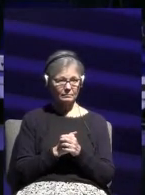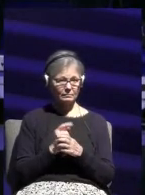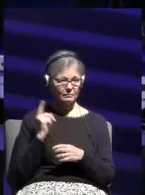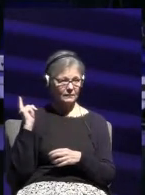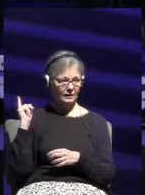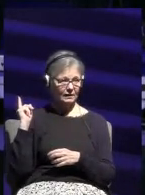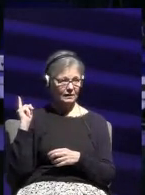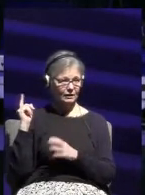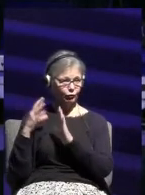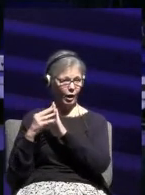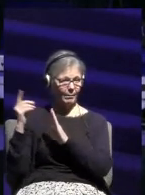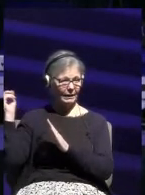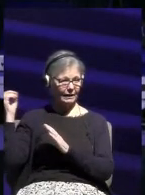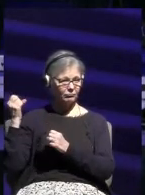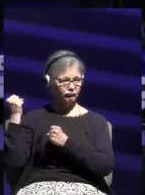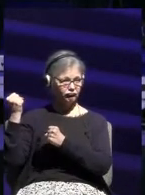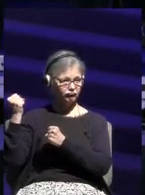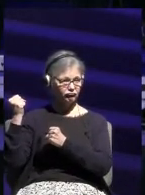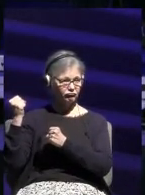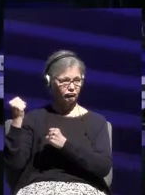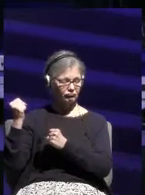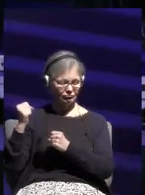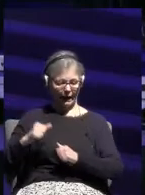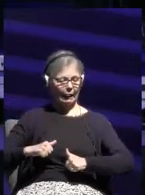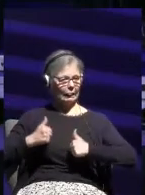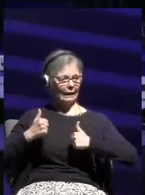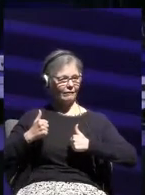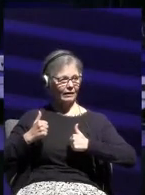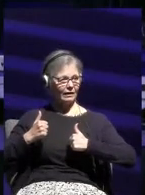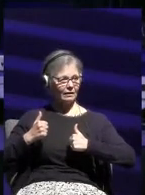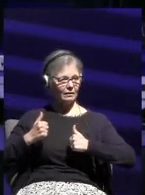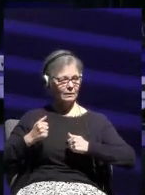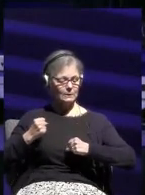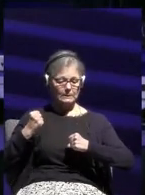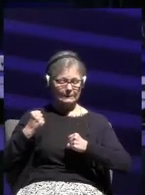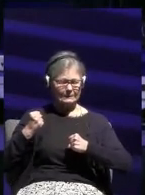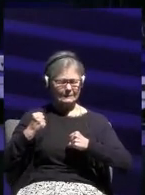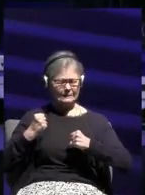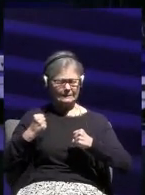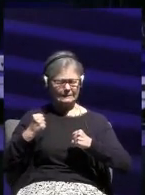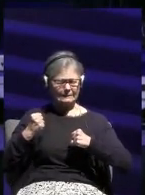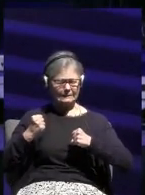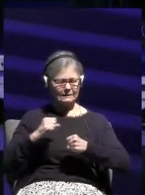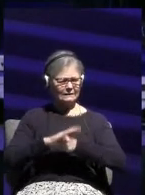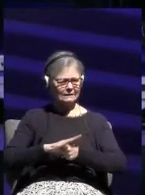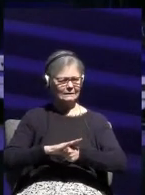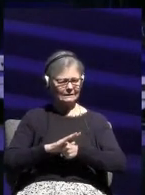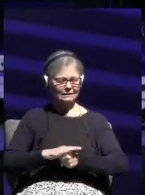fists. This is what living life is like, not in an angry but in a tension way.